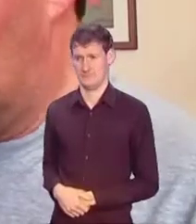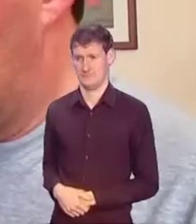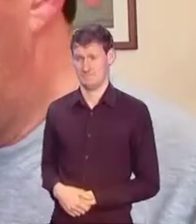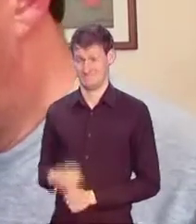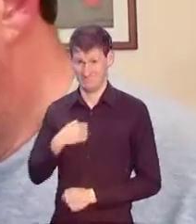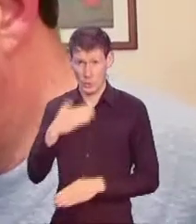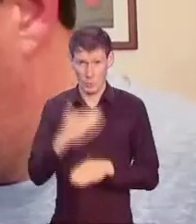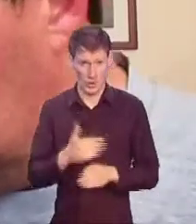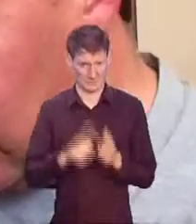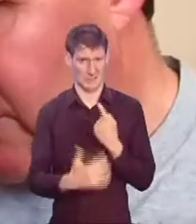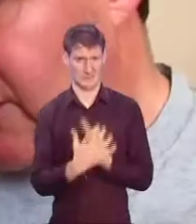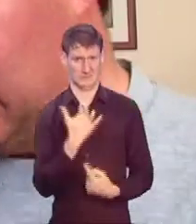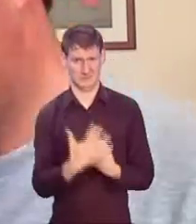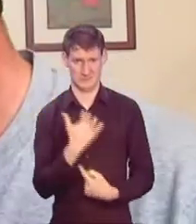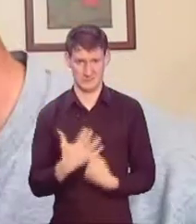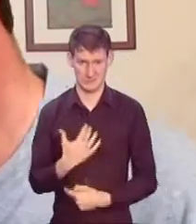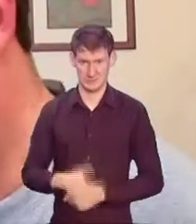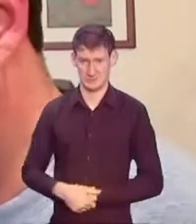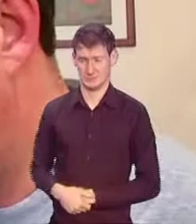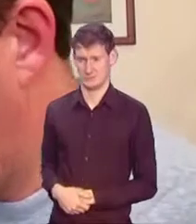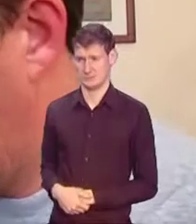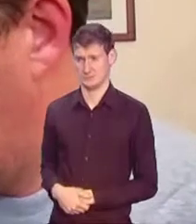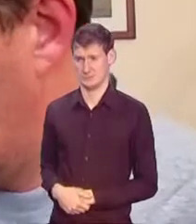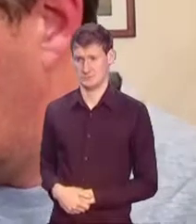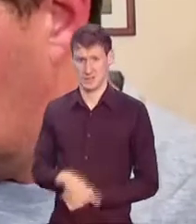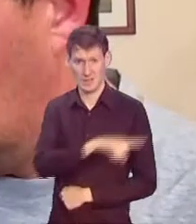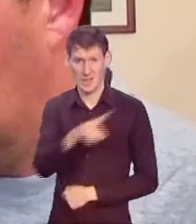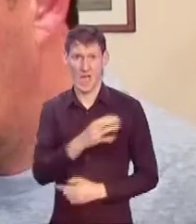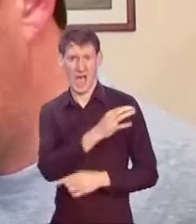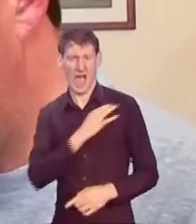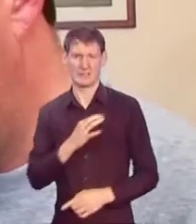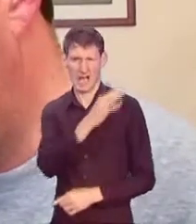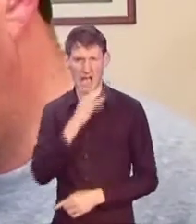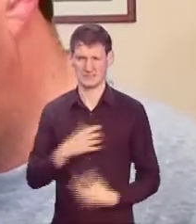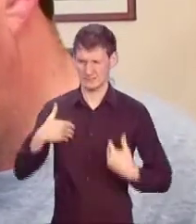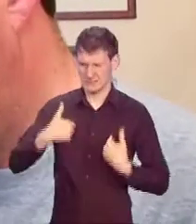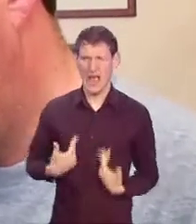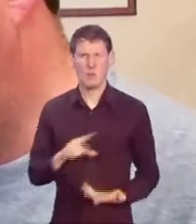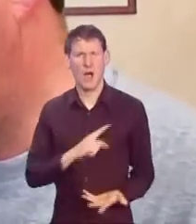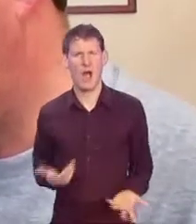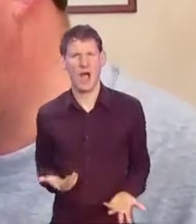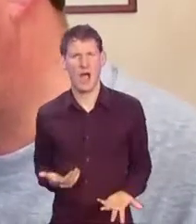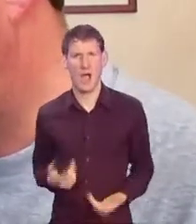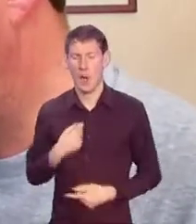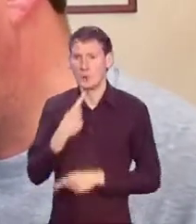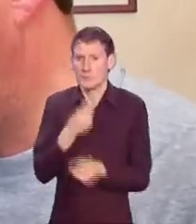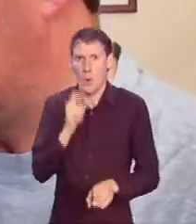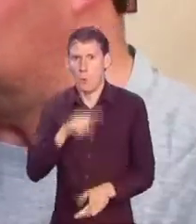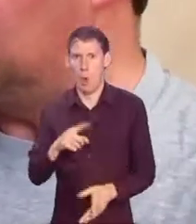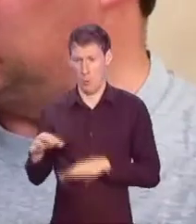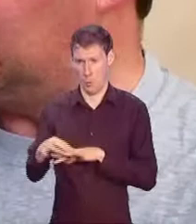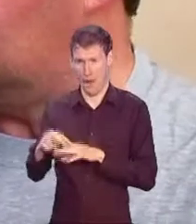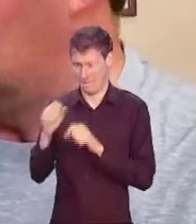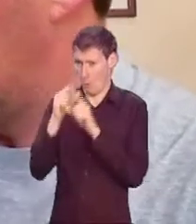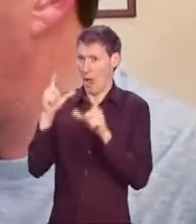They're starting to take the mick out of me at work. They're asking us what's got me so tired. I daren't tell anybody that my wife keeps